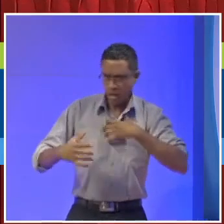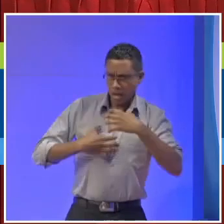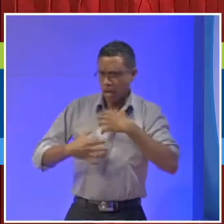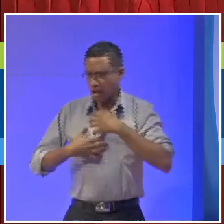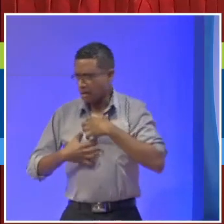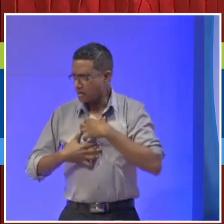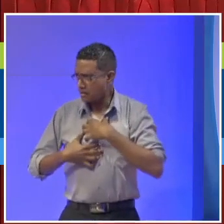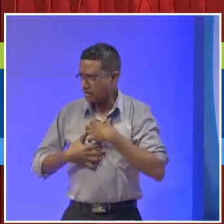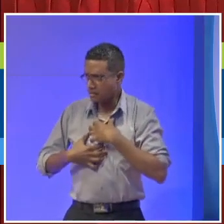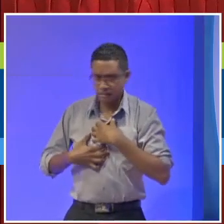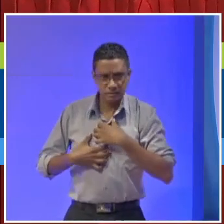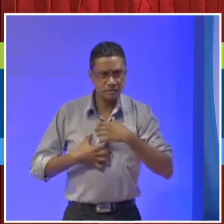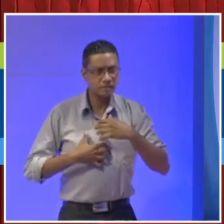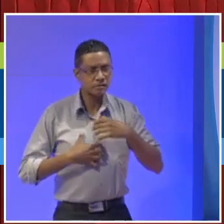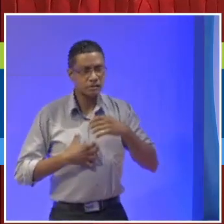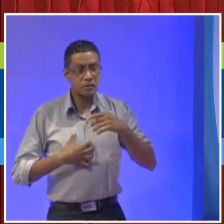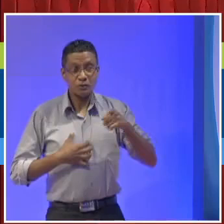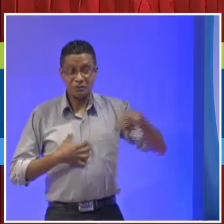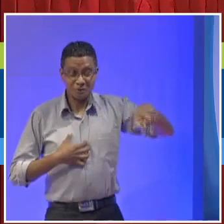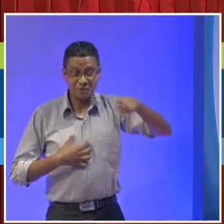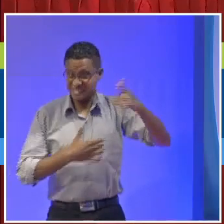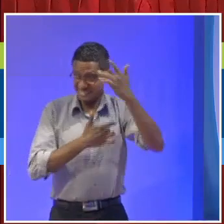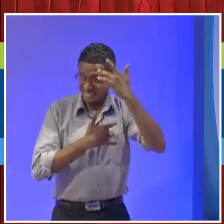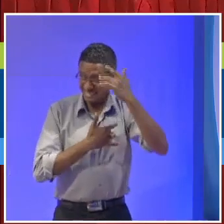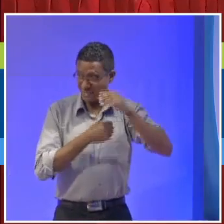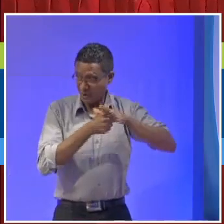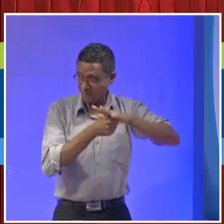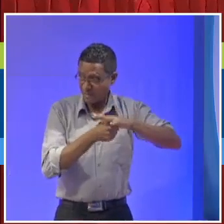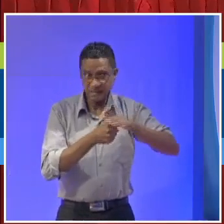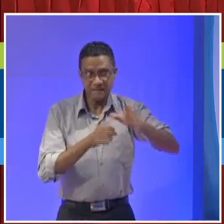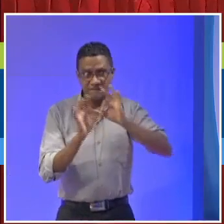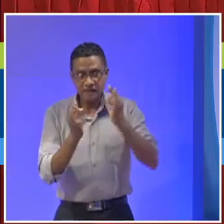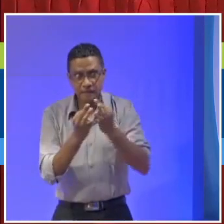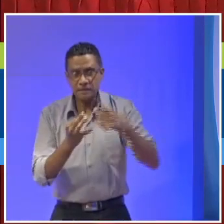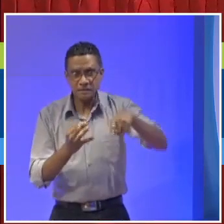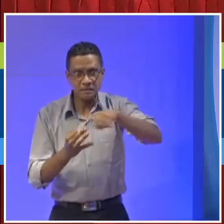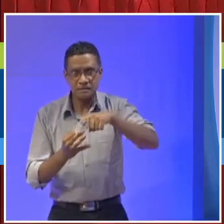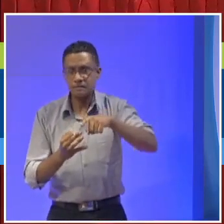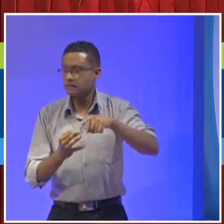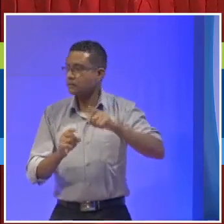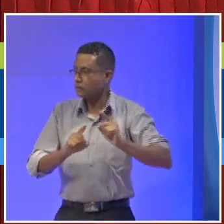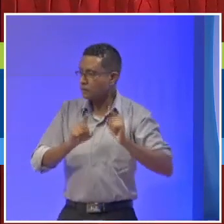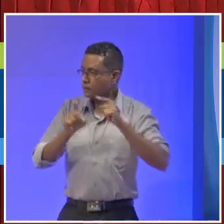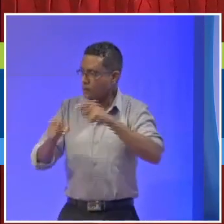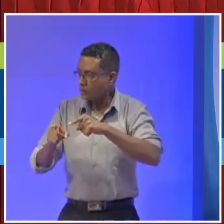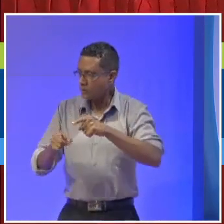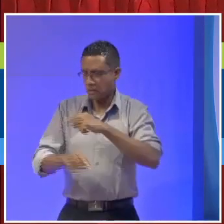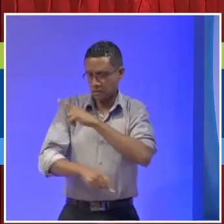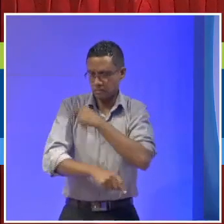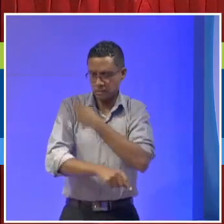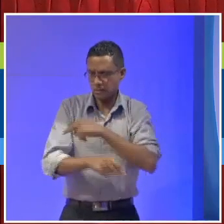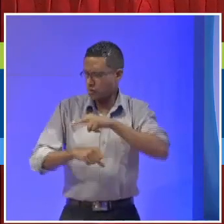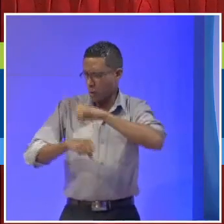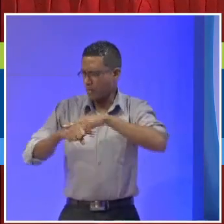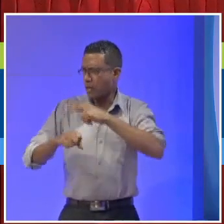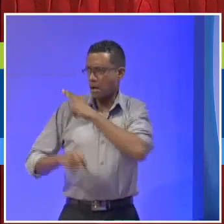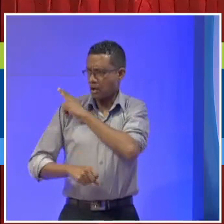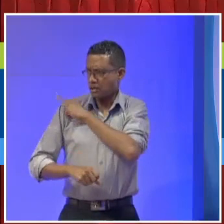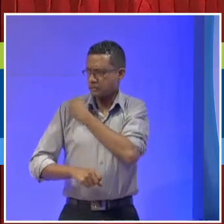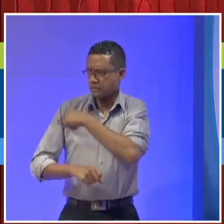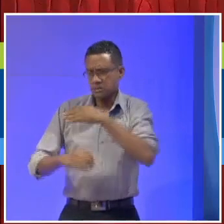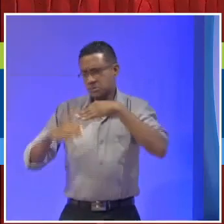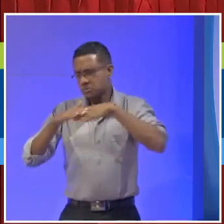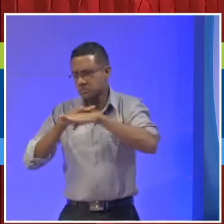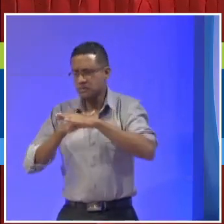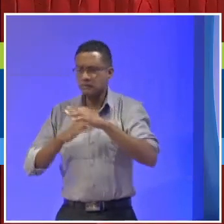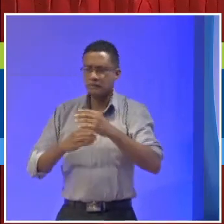of COVID-19 patients claiming that the relative would have gone into the hospital, the traditional hospital, for other treatments